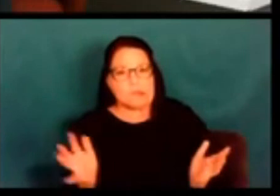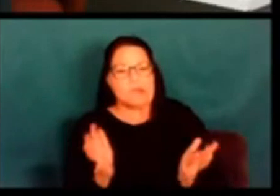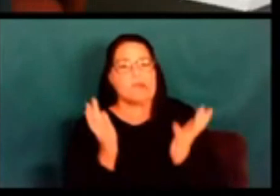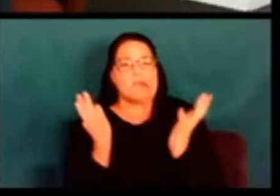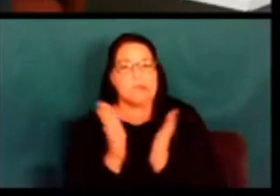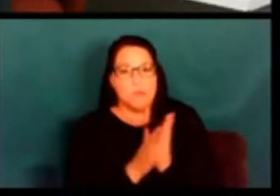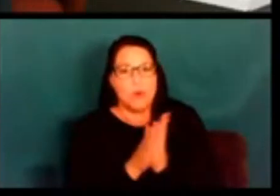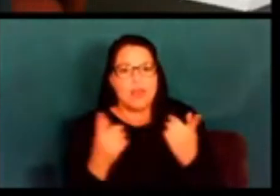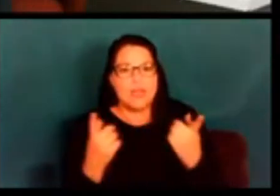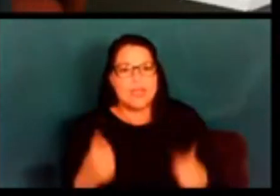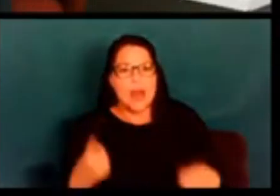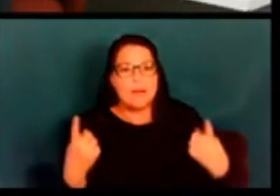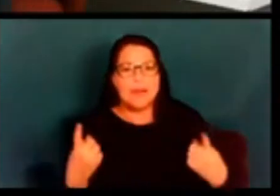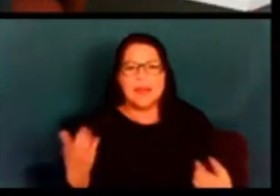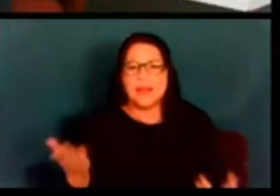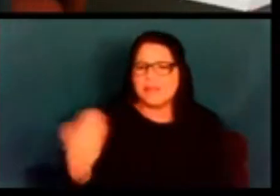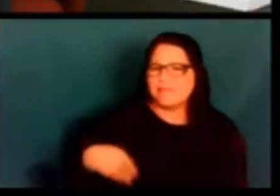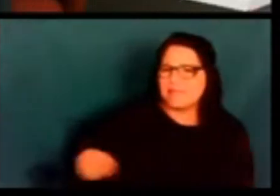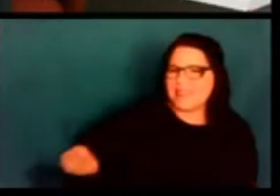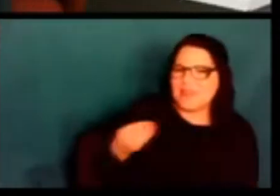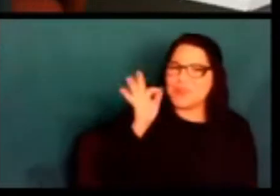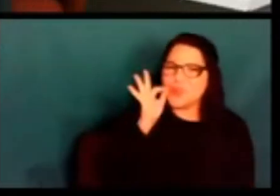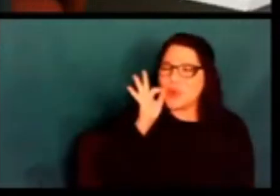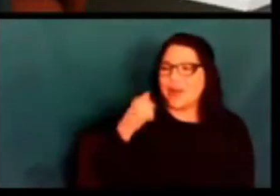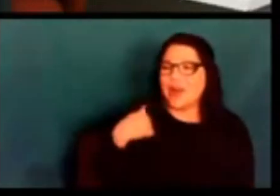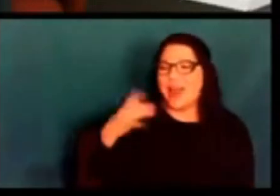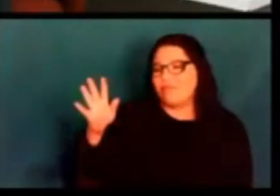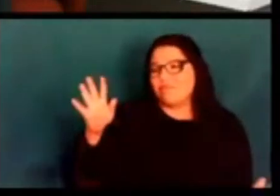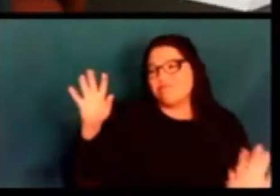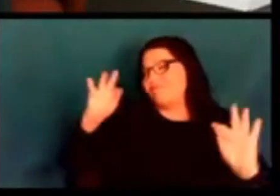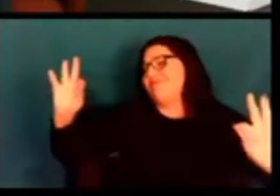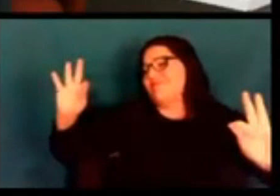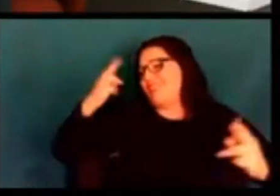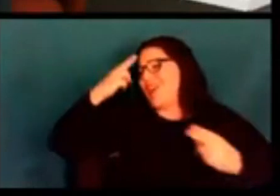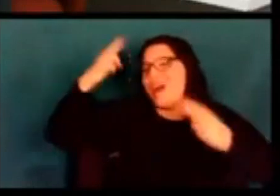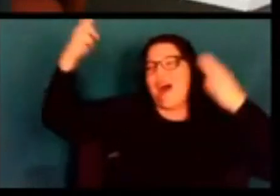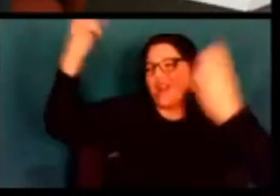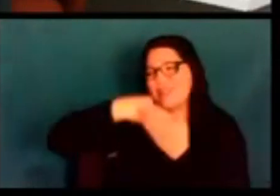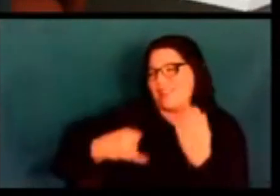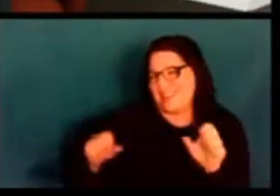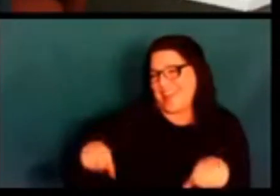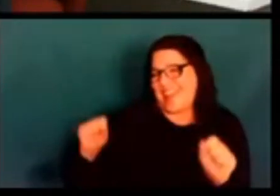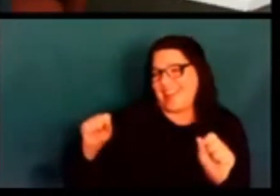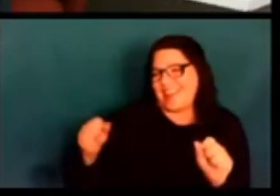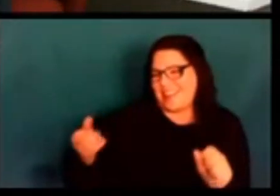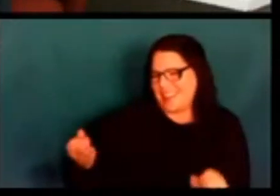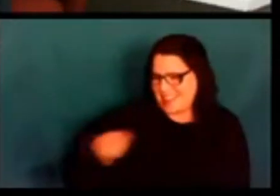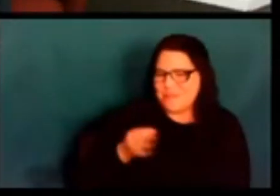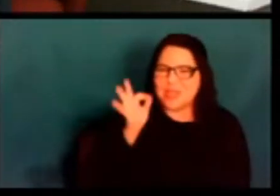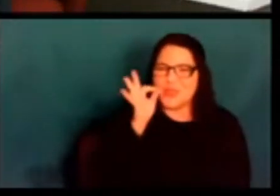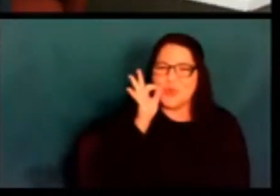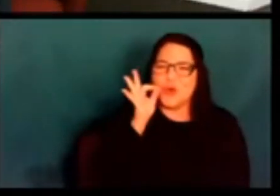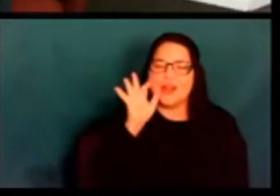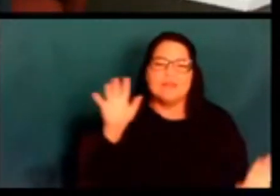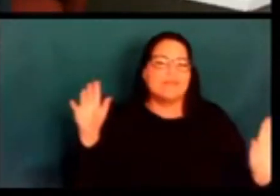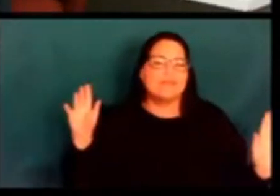Give me a joint and I'm gone. give me a joint and